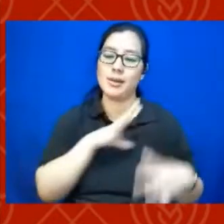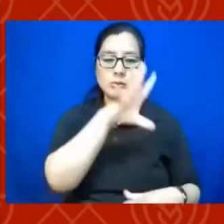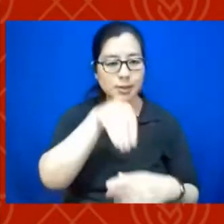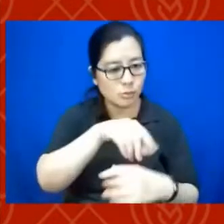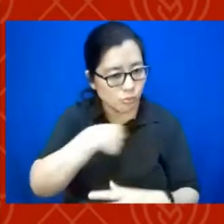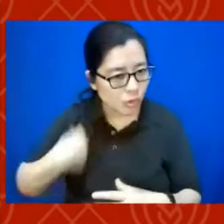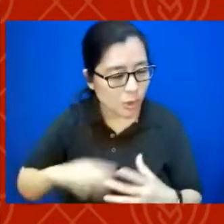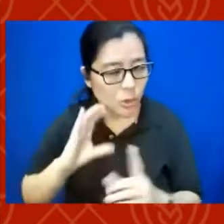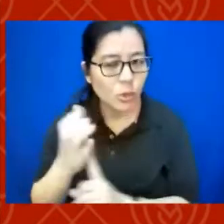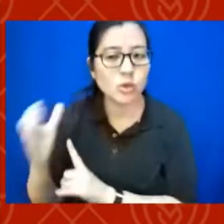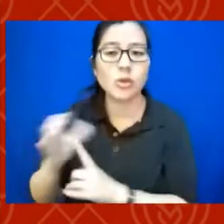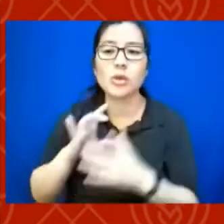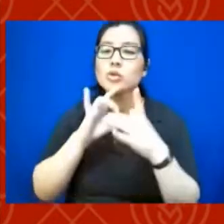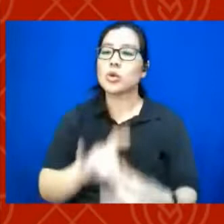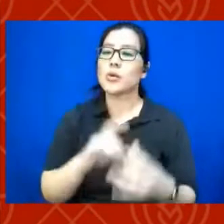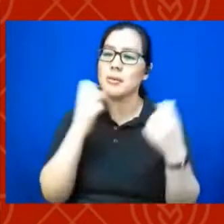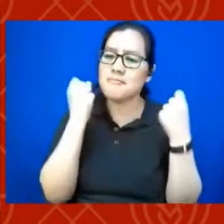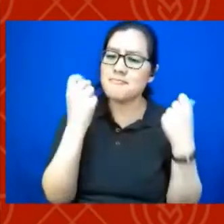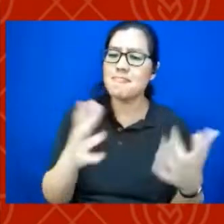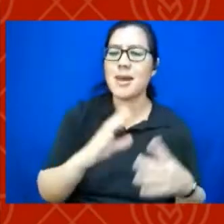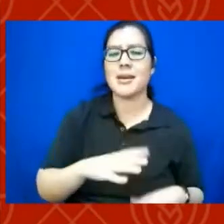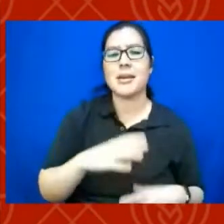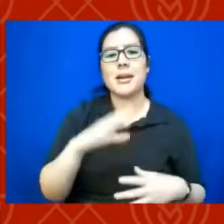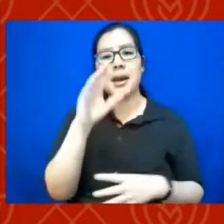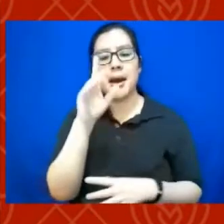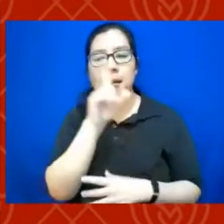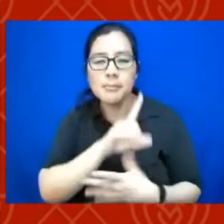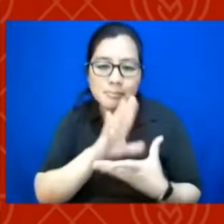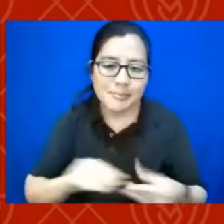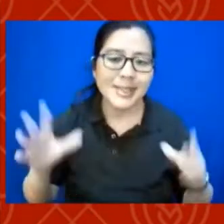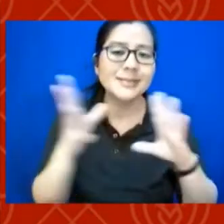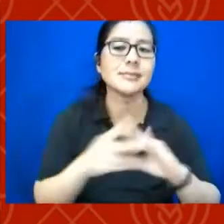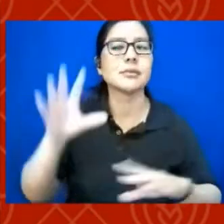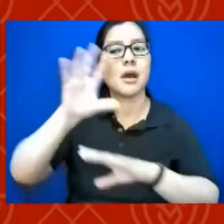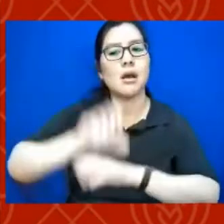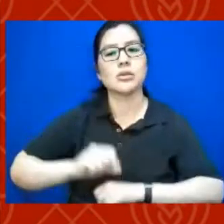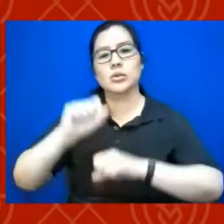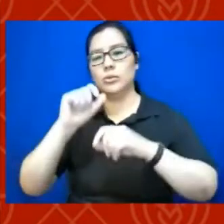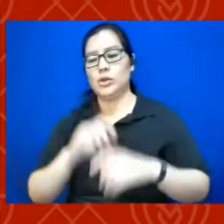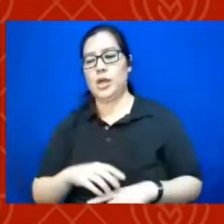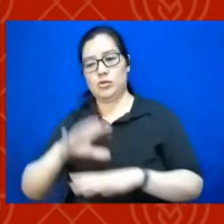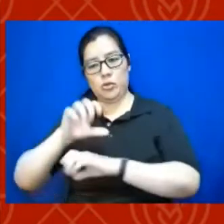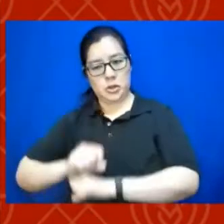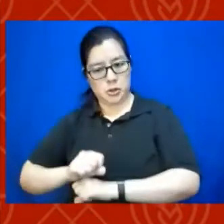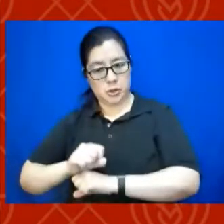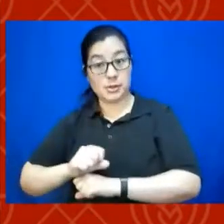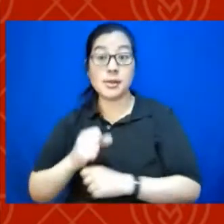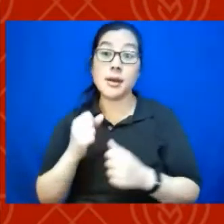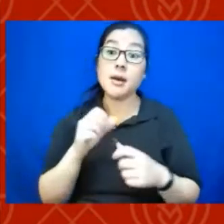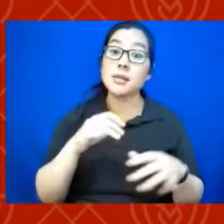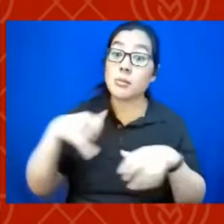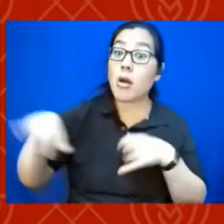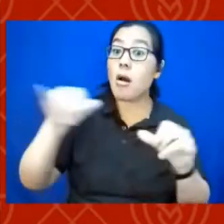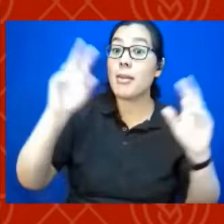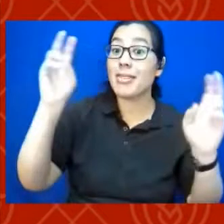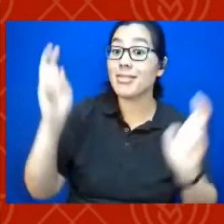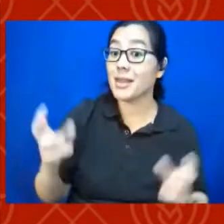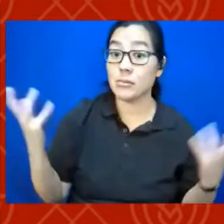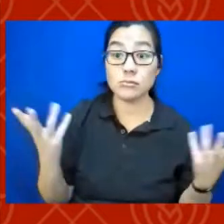associated with many myths, customs, and traditions. Common themes among these traditions include good luck or